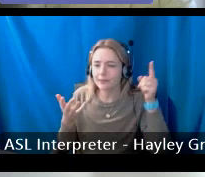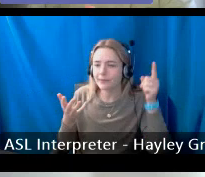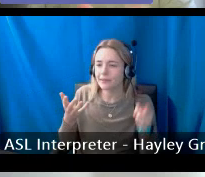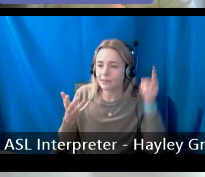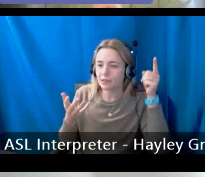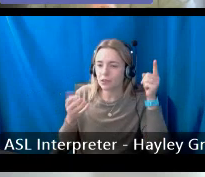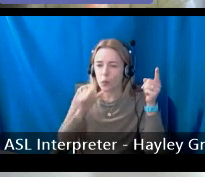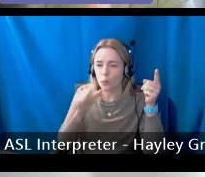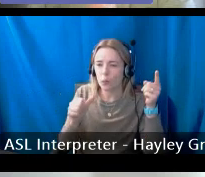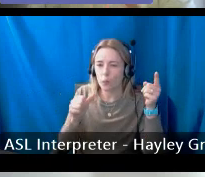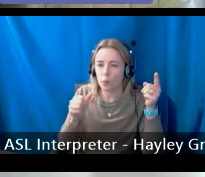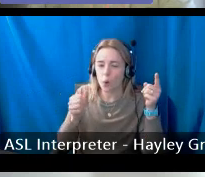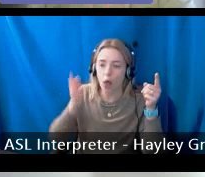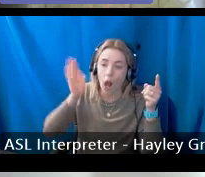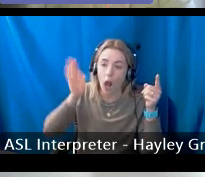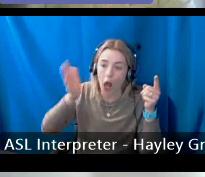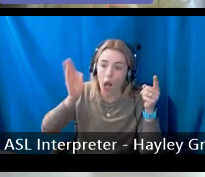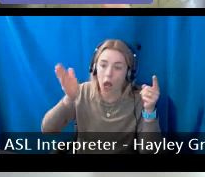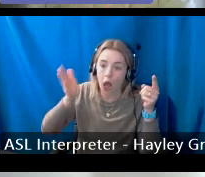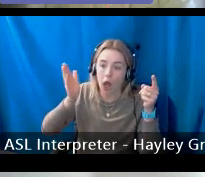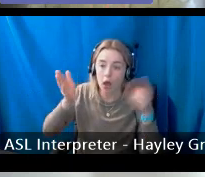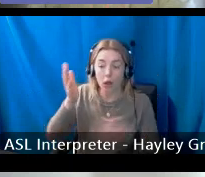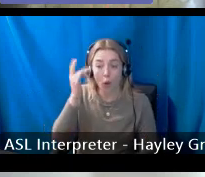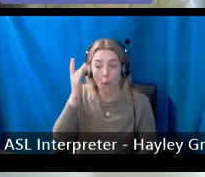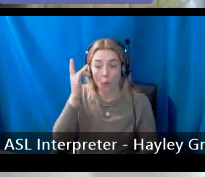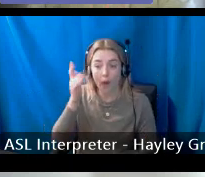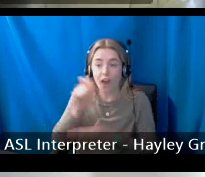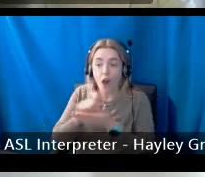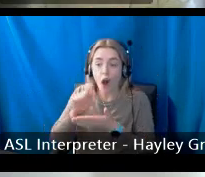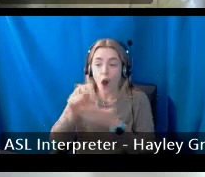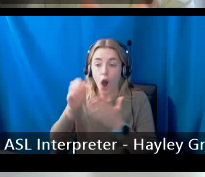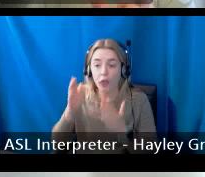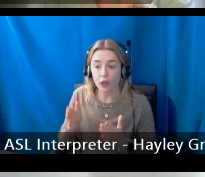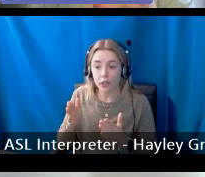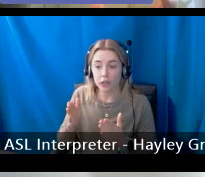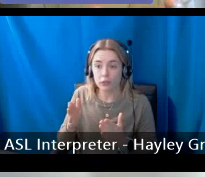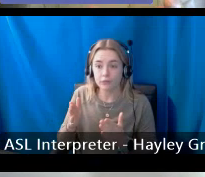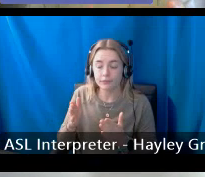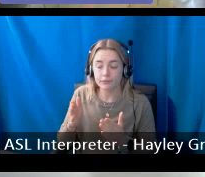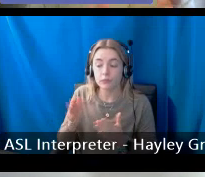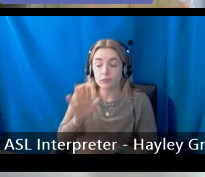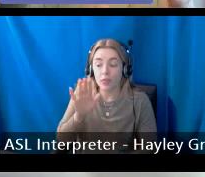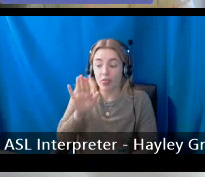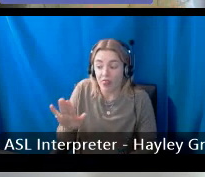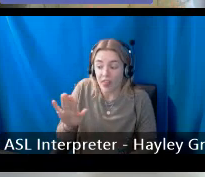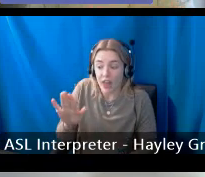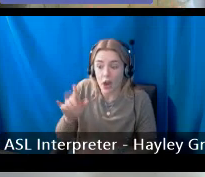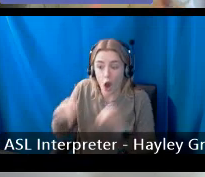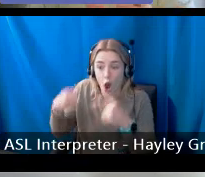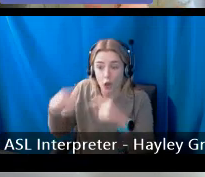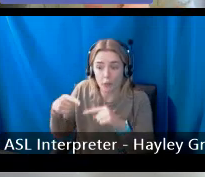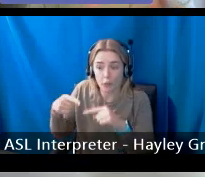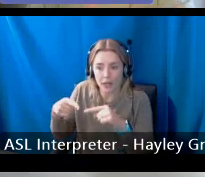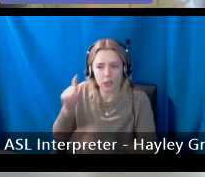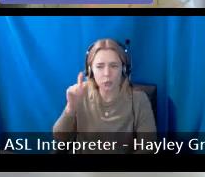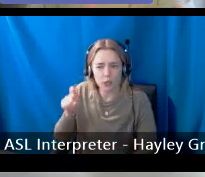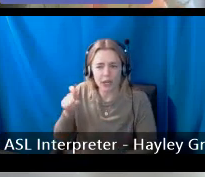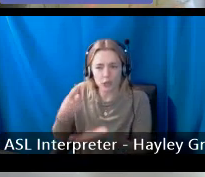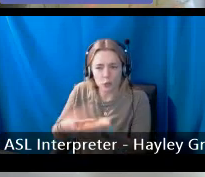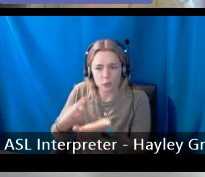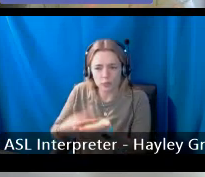slide because I think the author's argument is where you need to go. If you think the author is doing a great job in